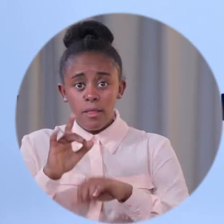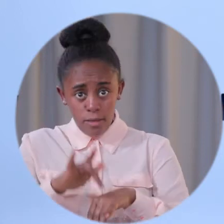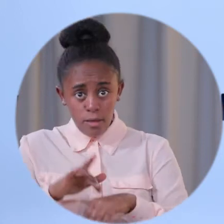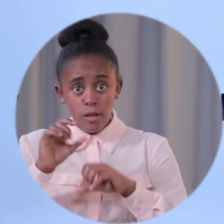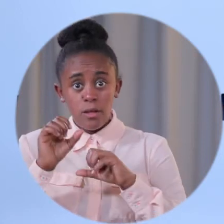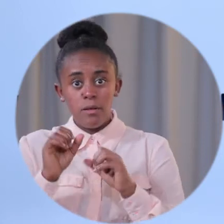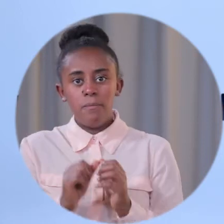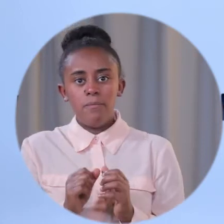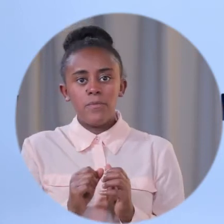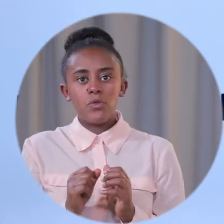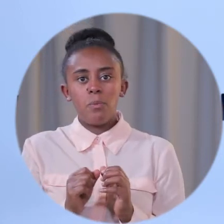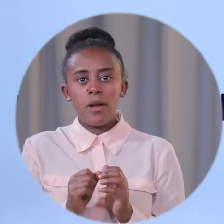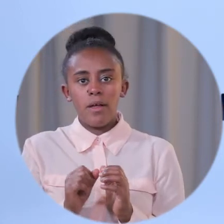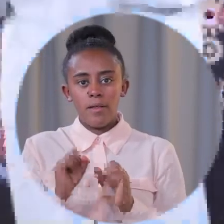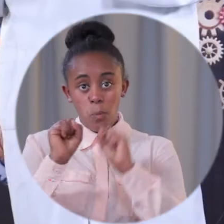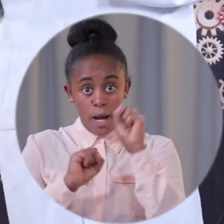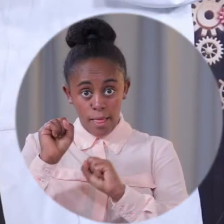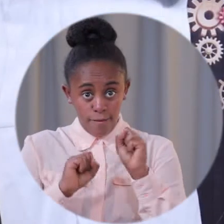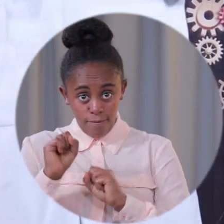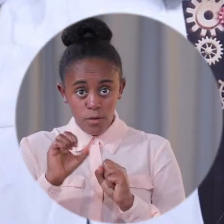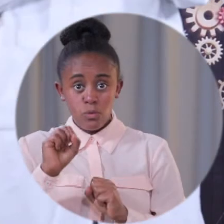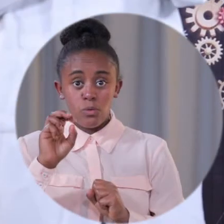two things. Not two things